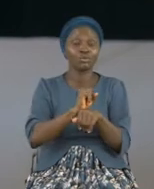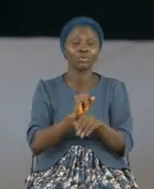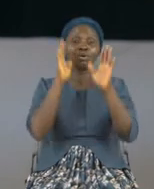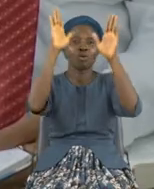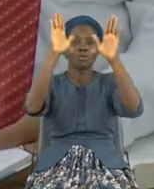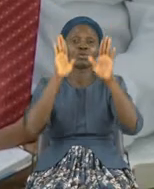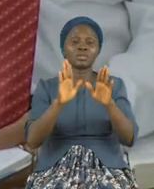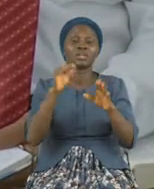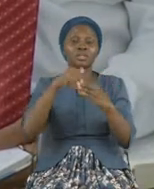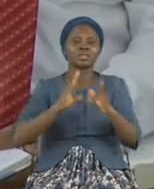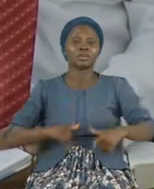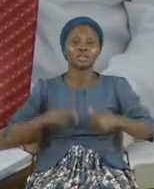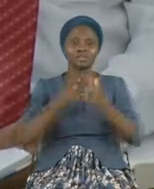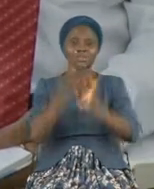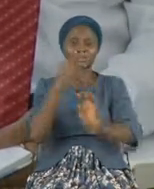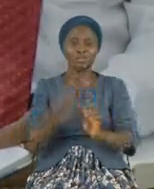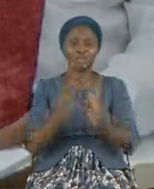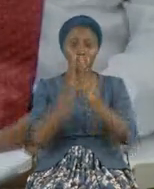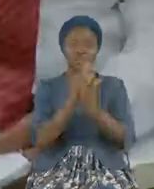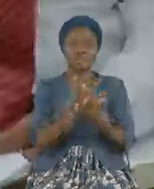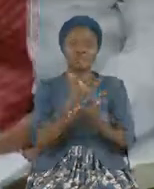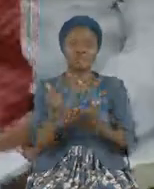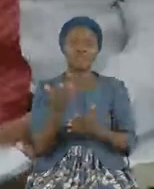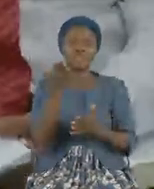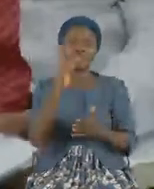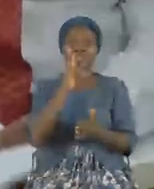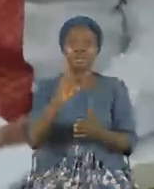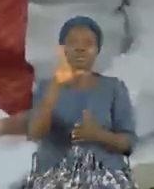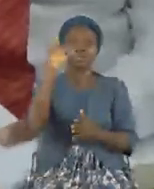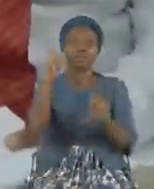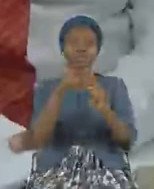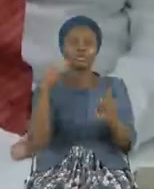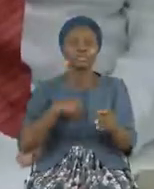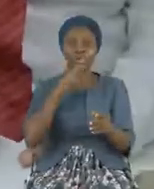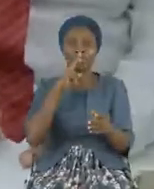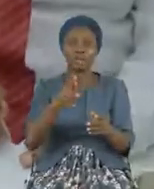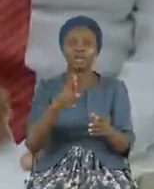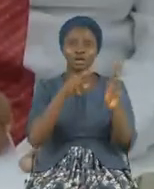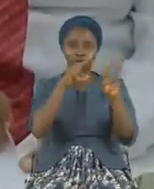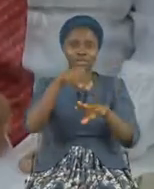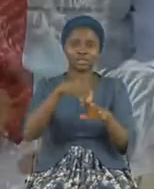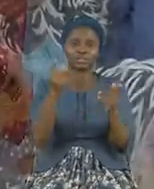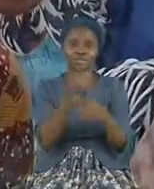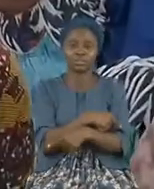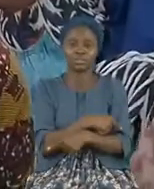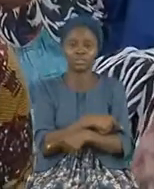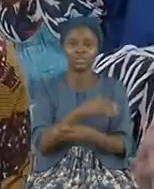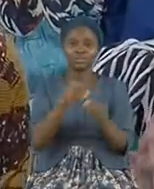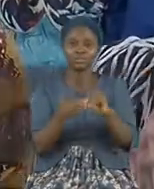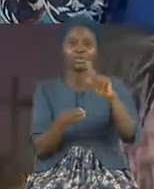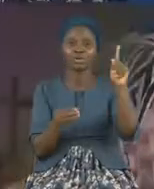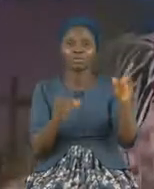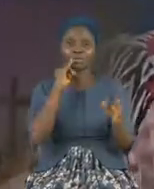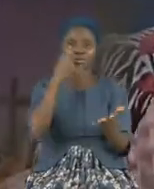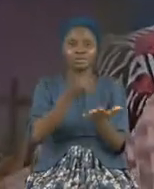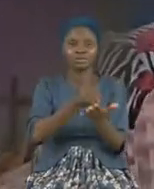in Jesus' name. The 3 points we're looking at today. Number one, treasure in